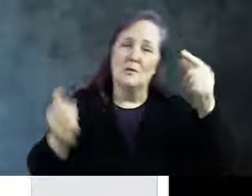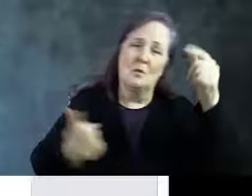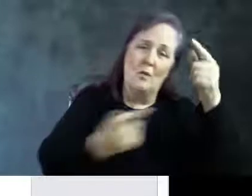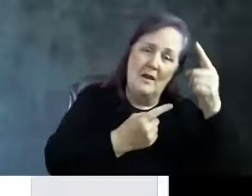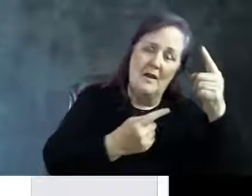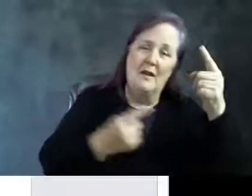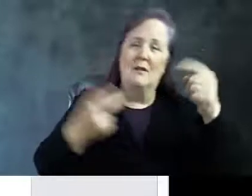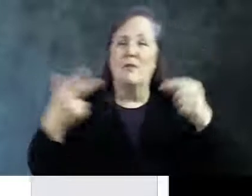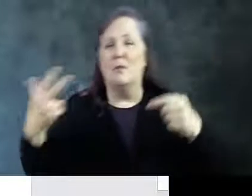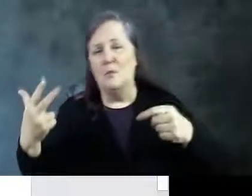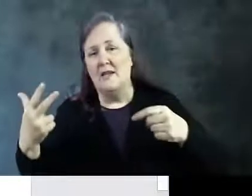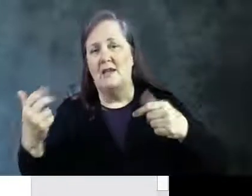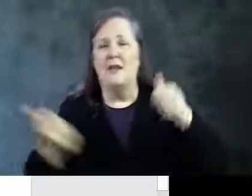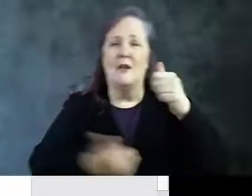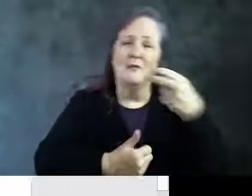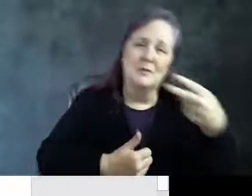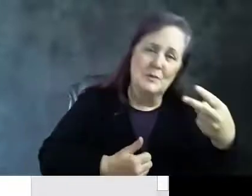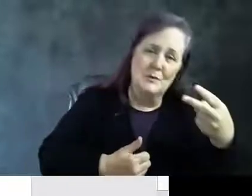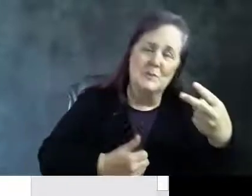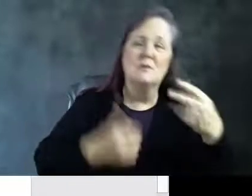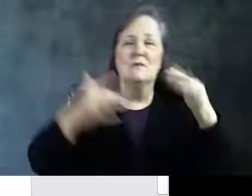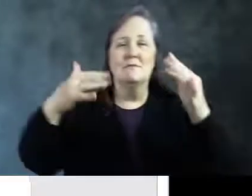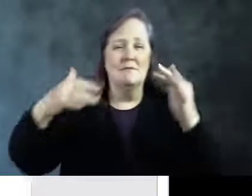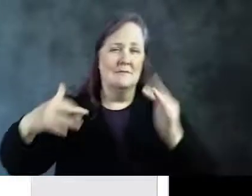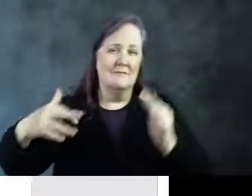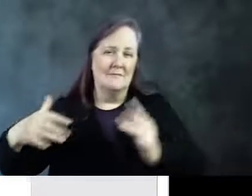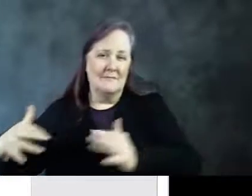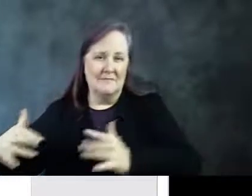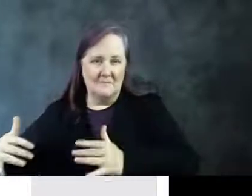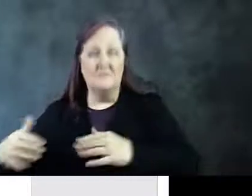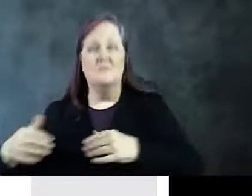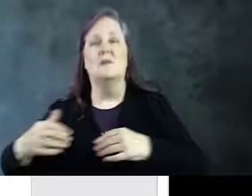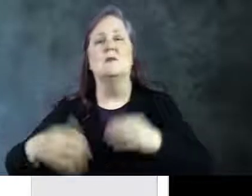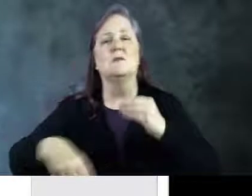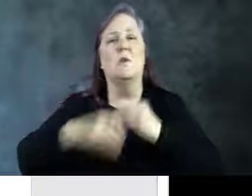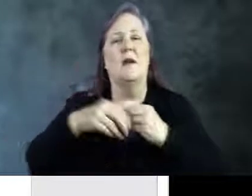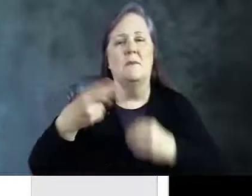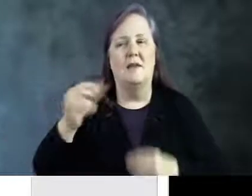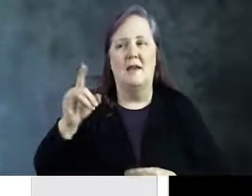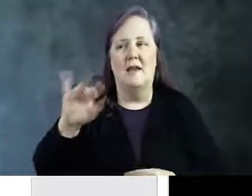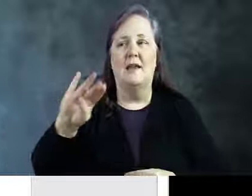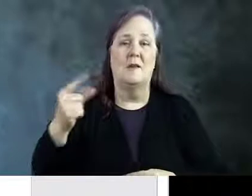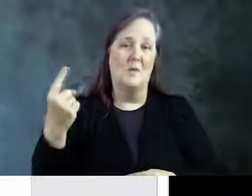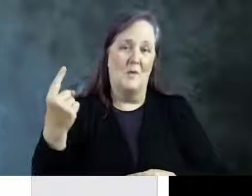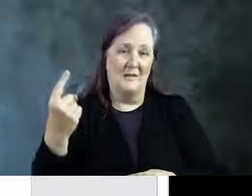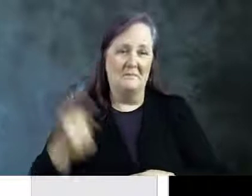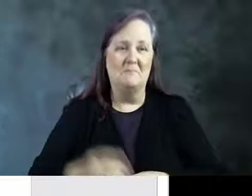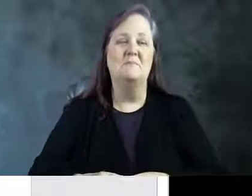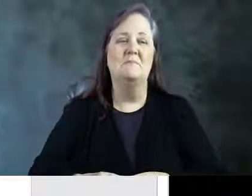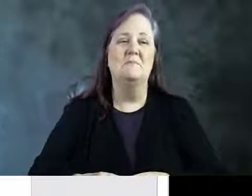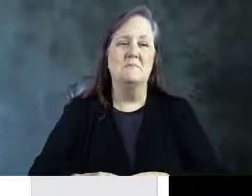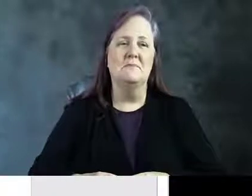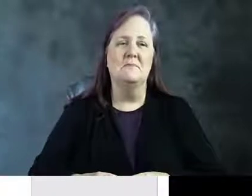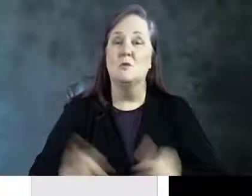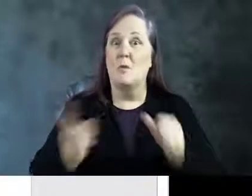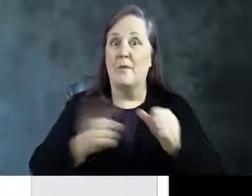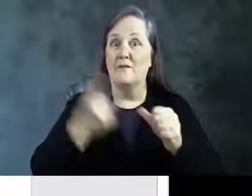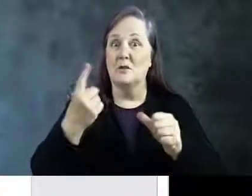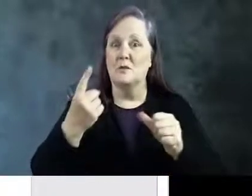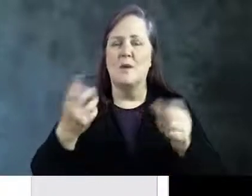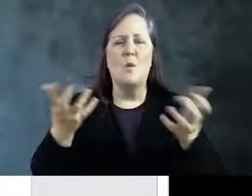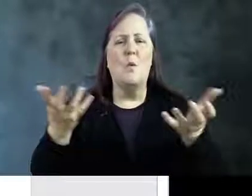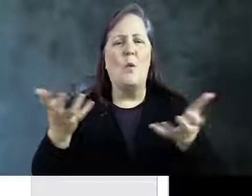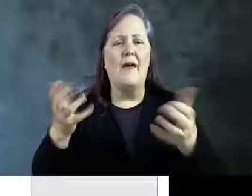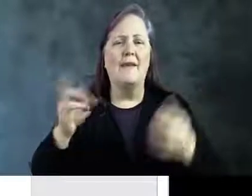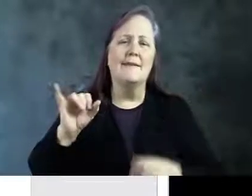let's go ahead and start adding heading 1s to my document. So this right here, I have what is Cfilc. I'm going to